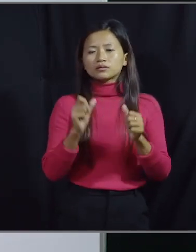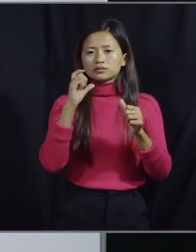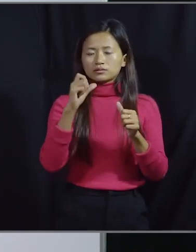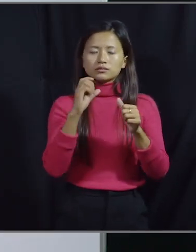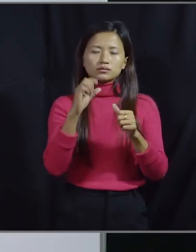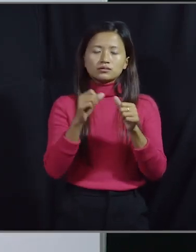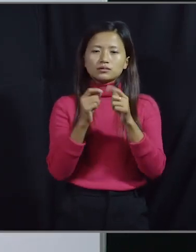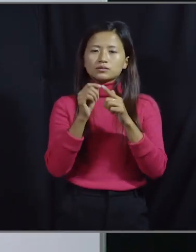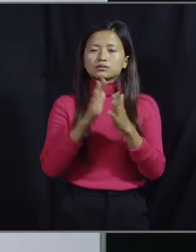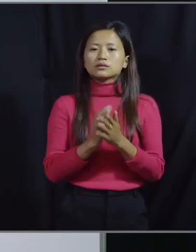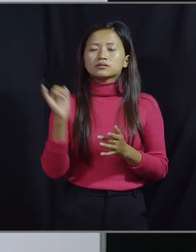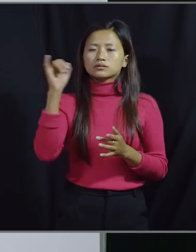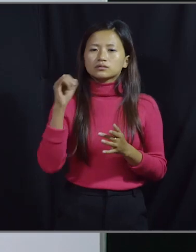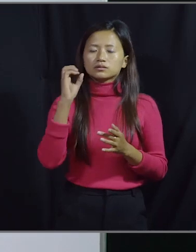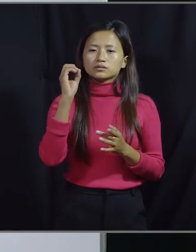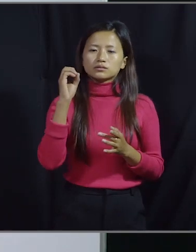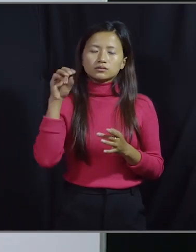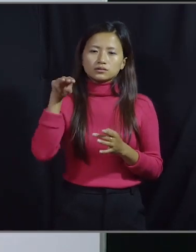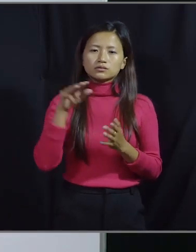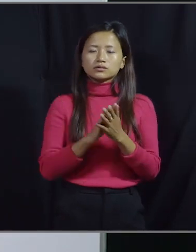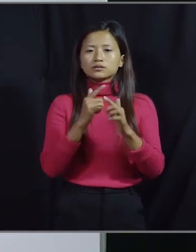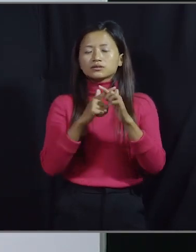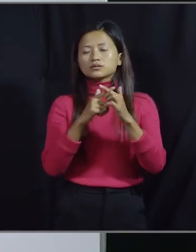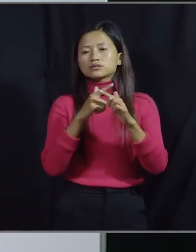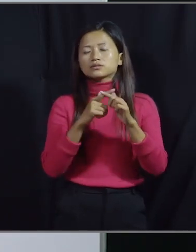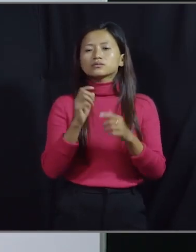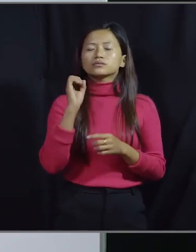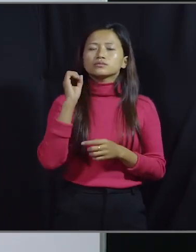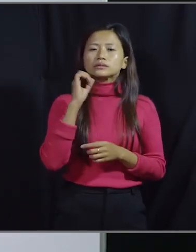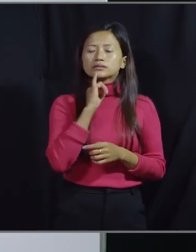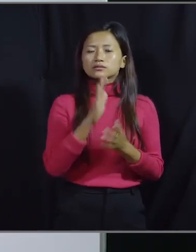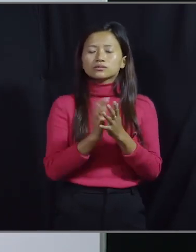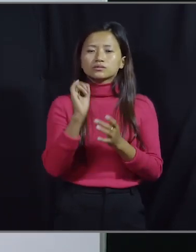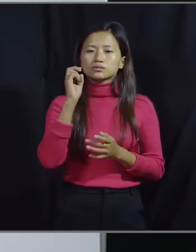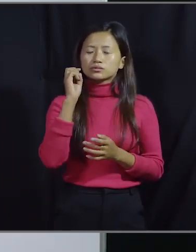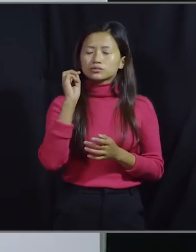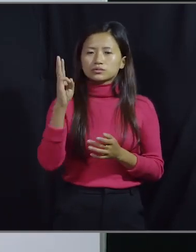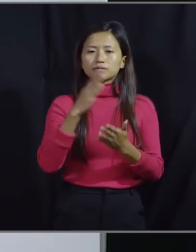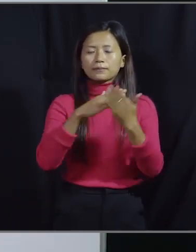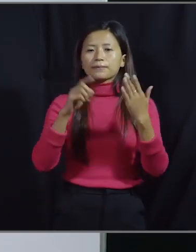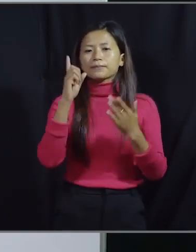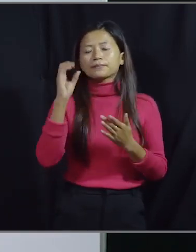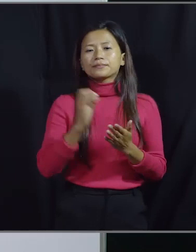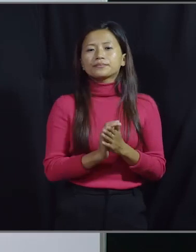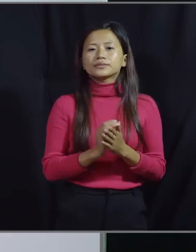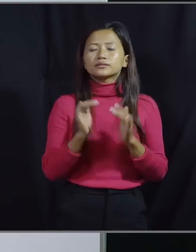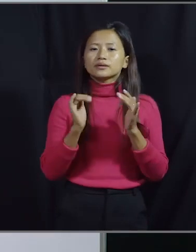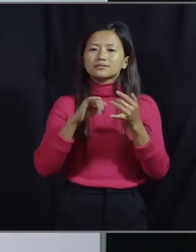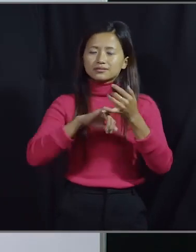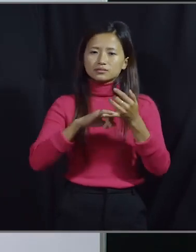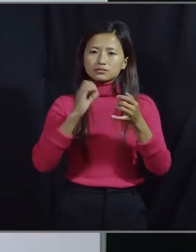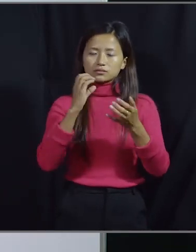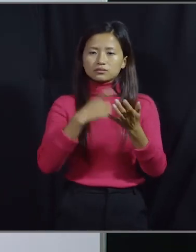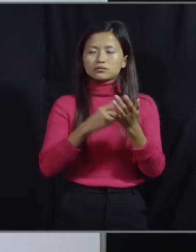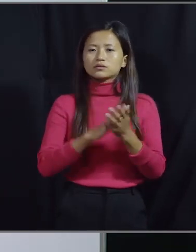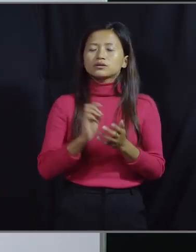is 60,000 into 3 by 10 is 18,000. That means this sacrificing partner is